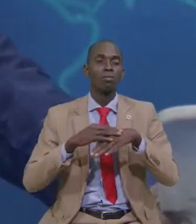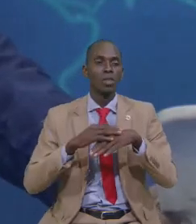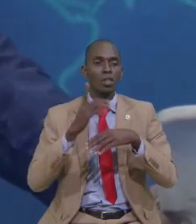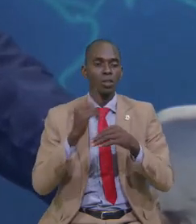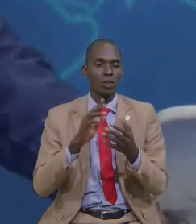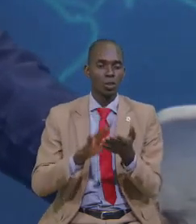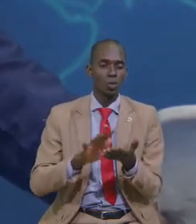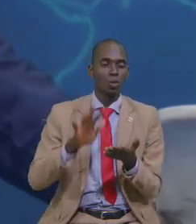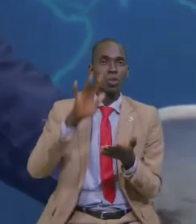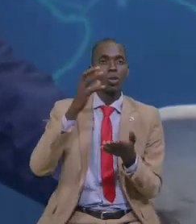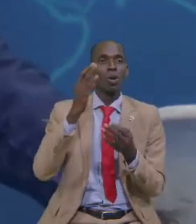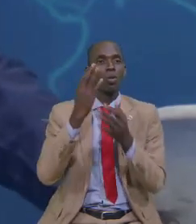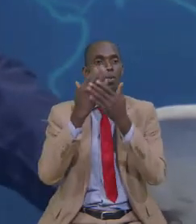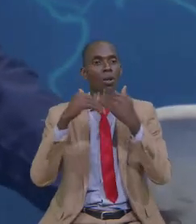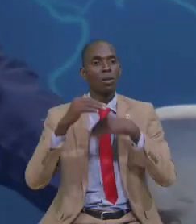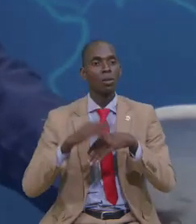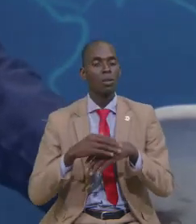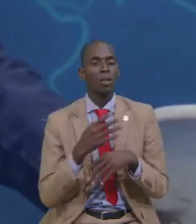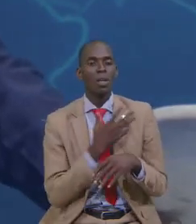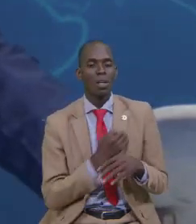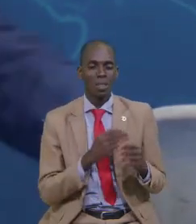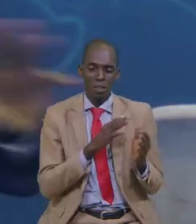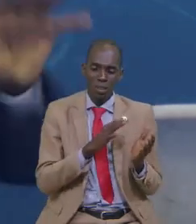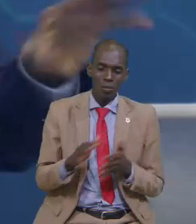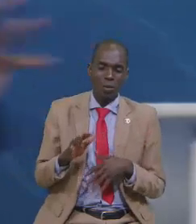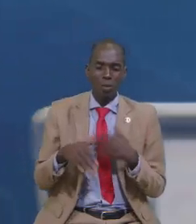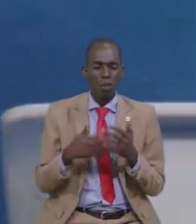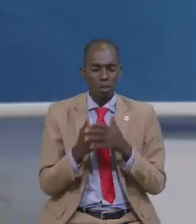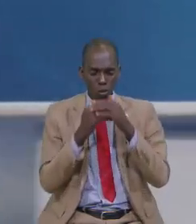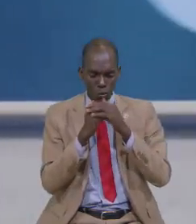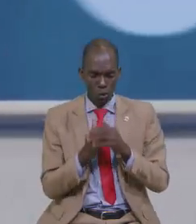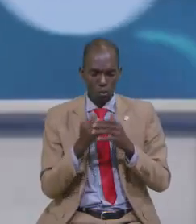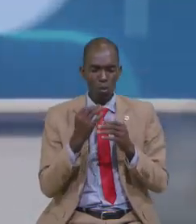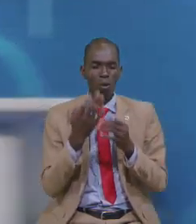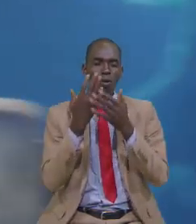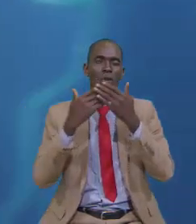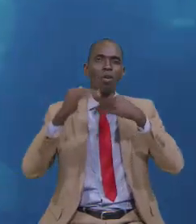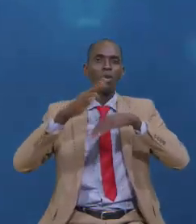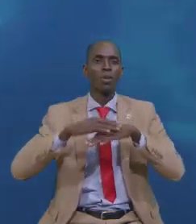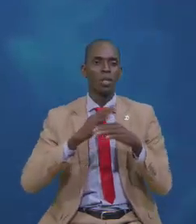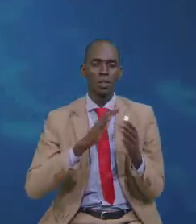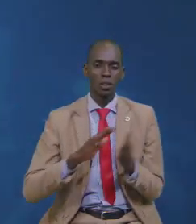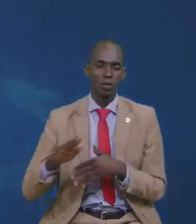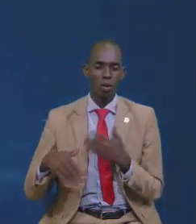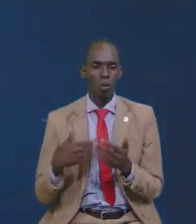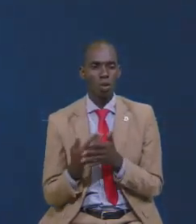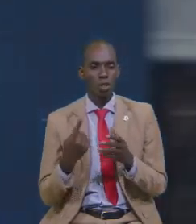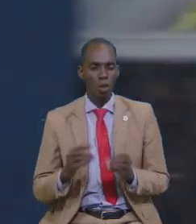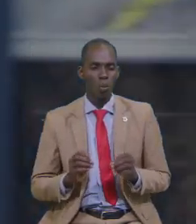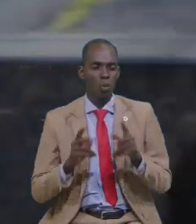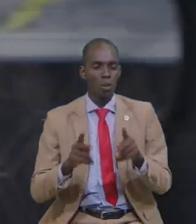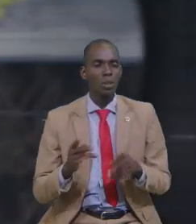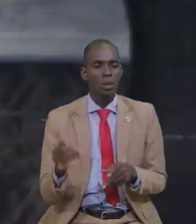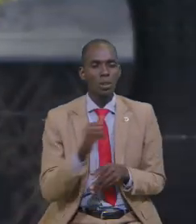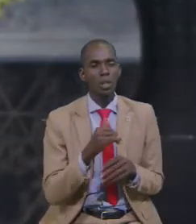heaven, and leave all the worship of heaven, and leave all the privileges and opportunities he had